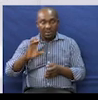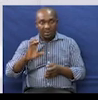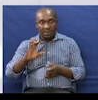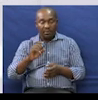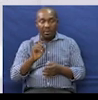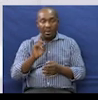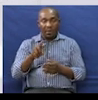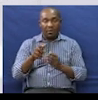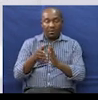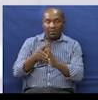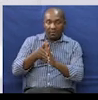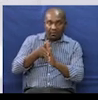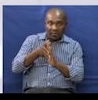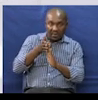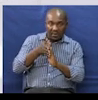the first